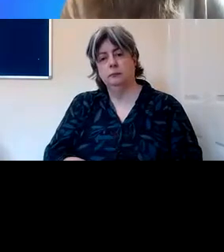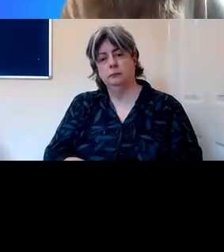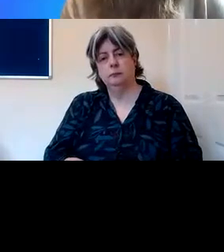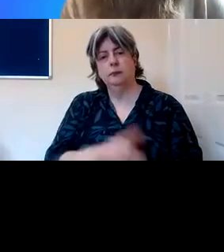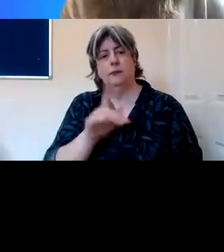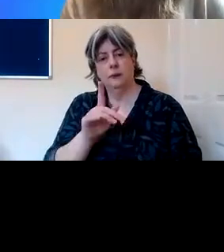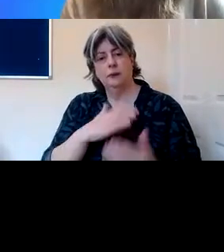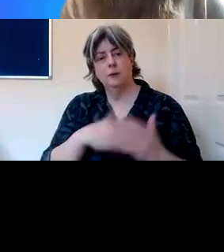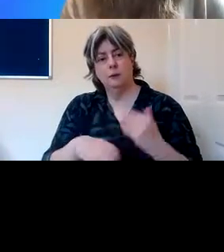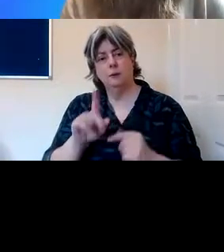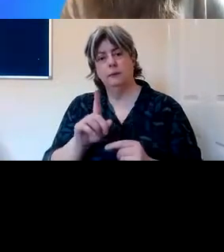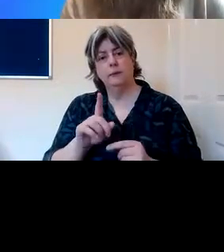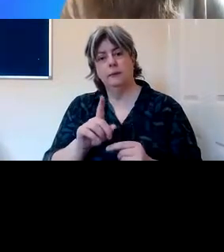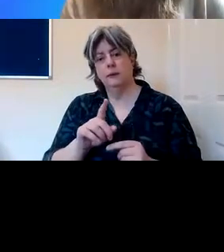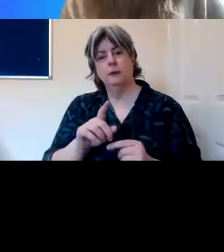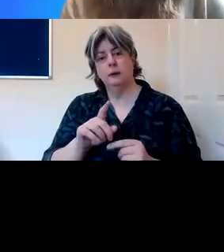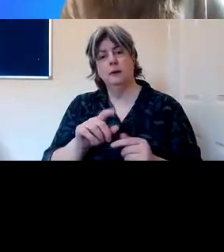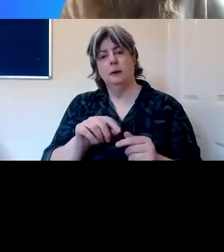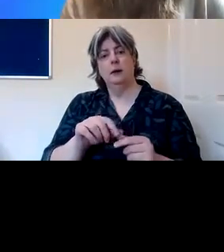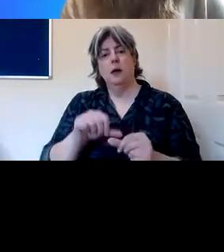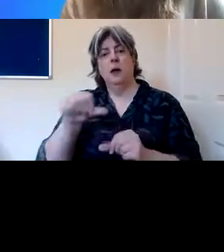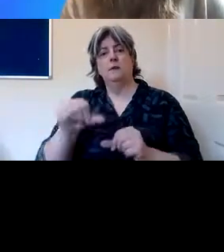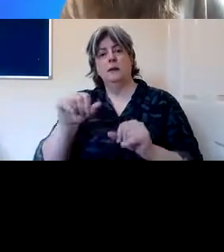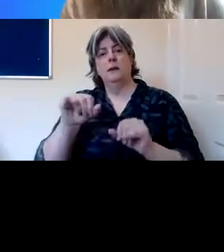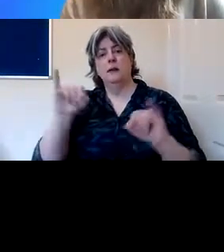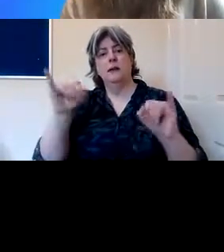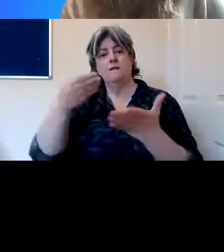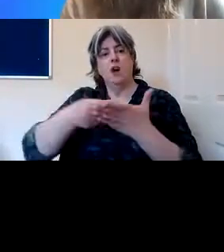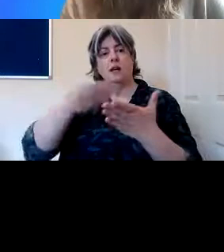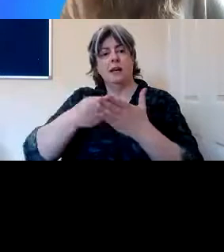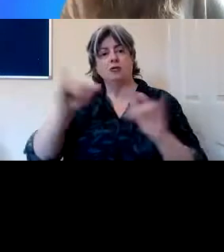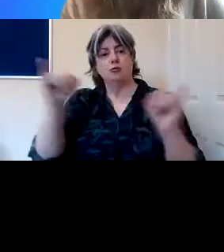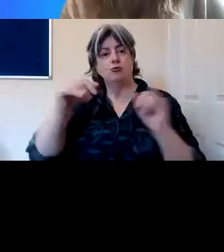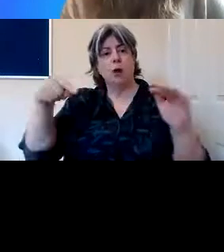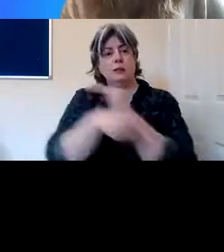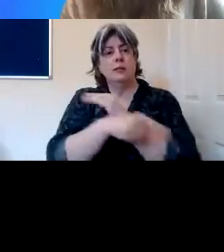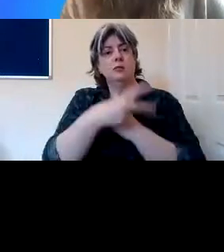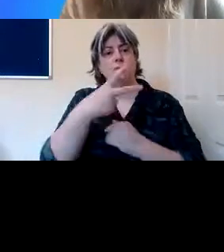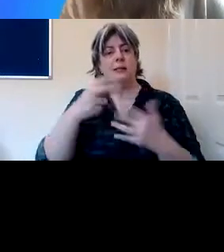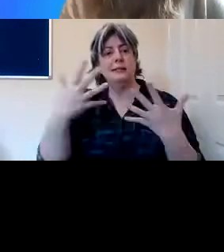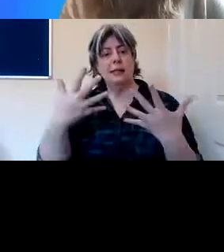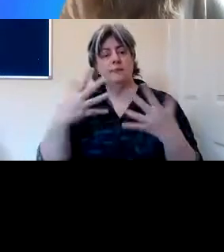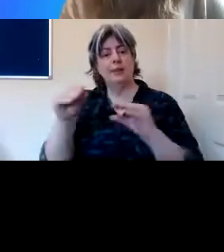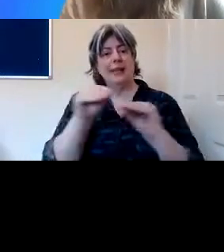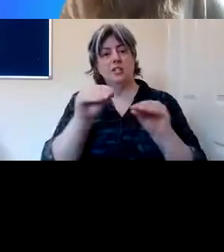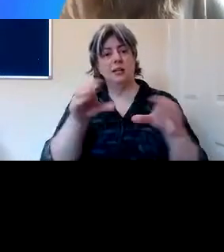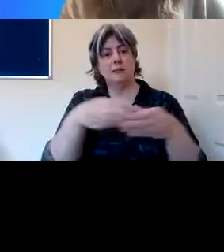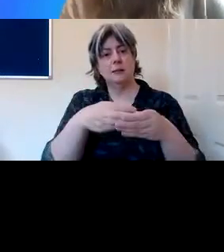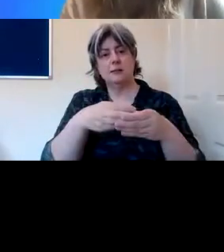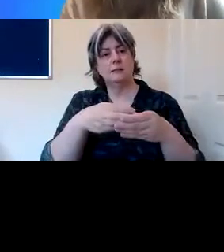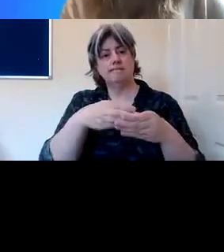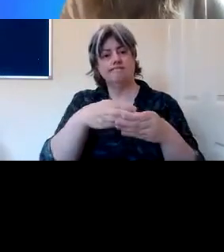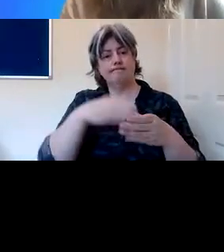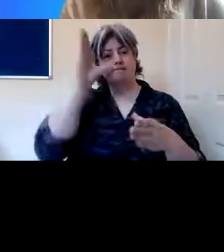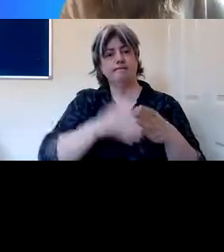second. Following the financial crisis of 2010, the education sector experienced huge cutbacks, which has had a